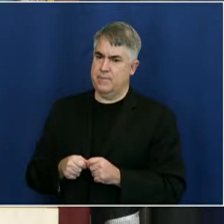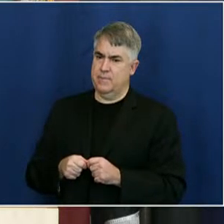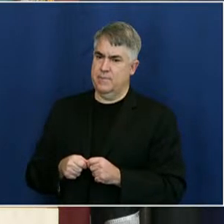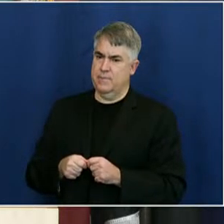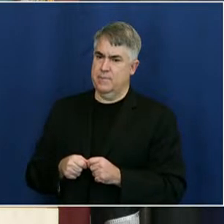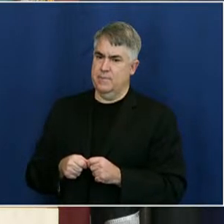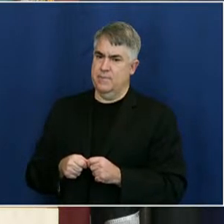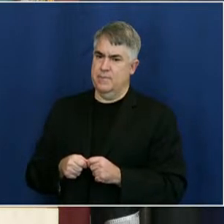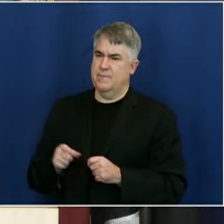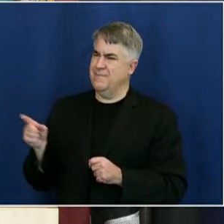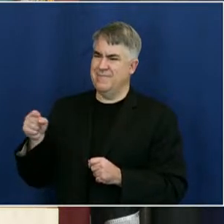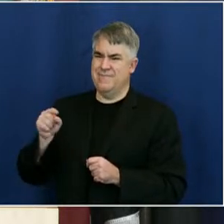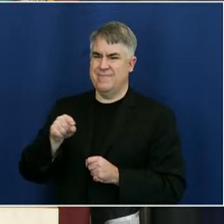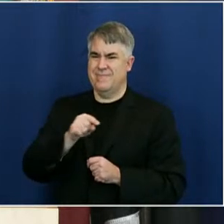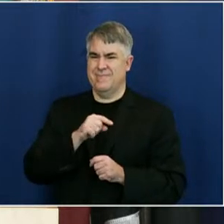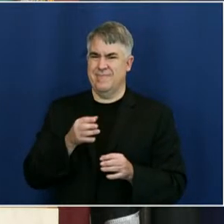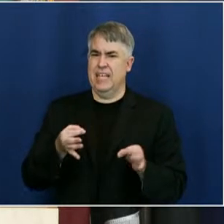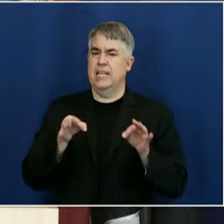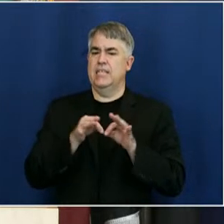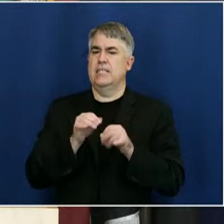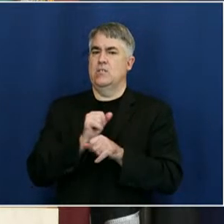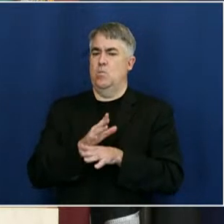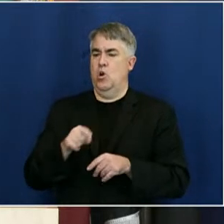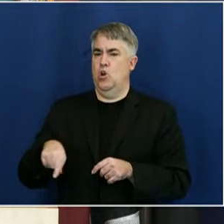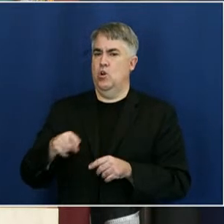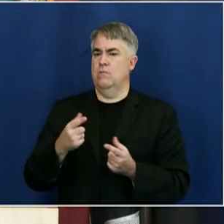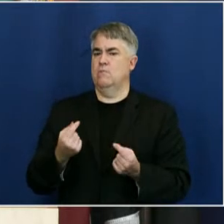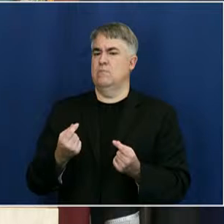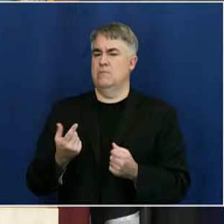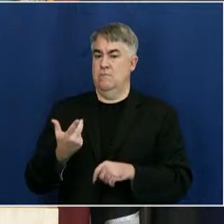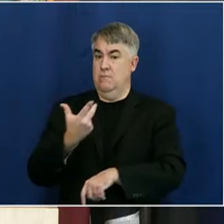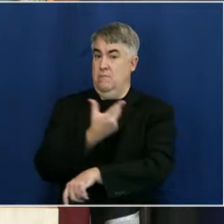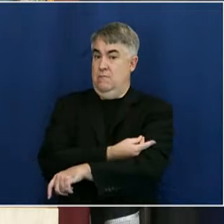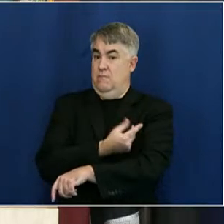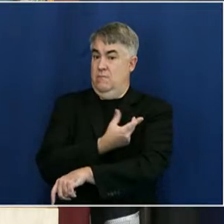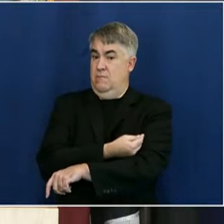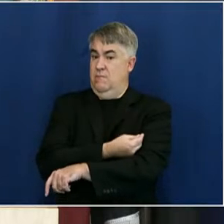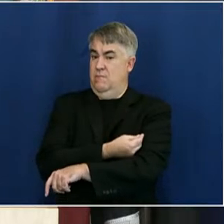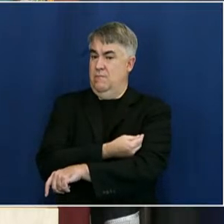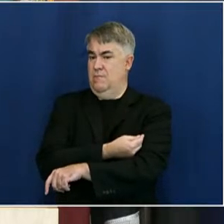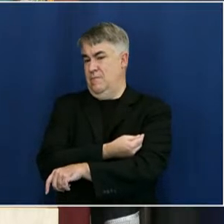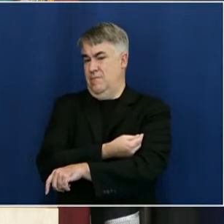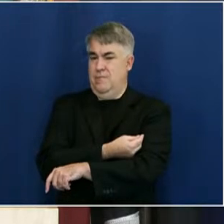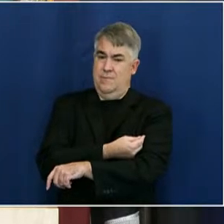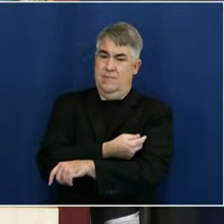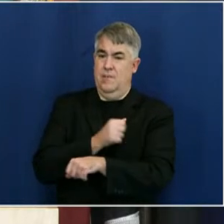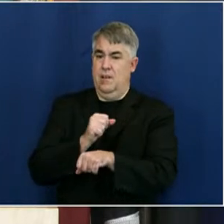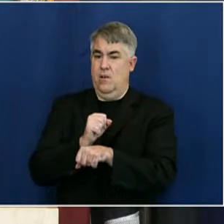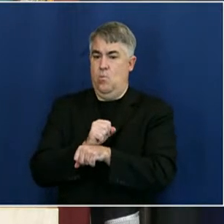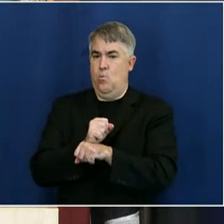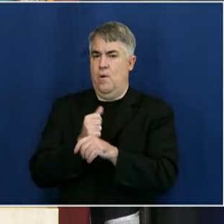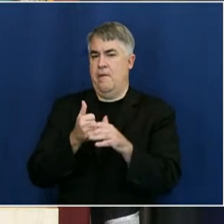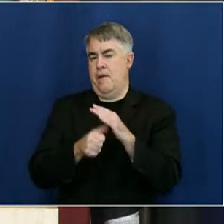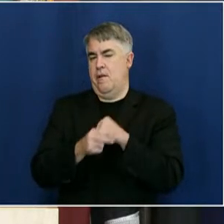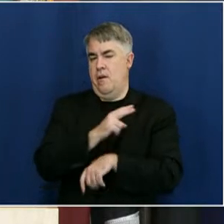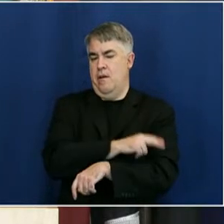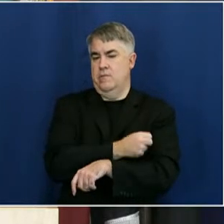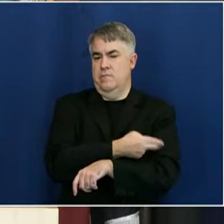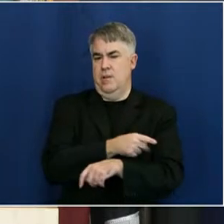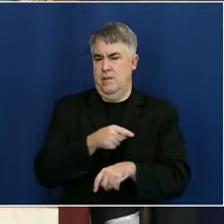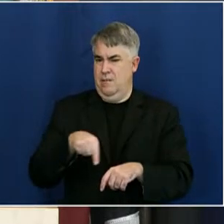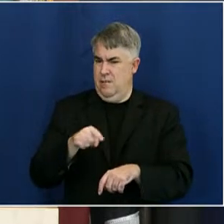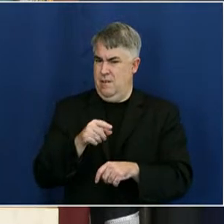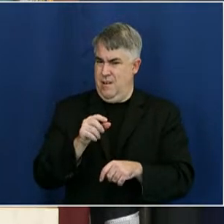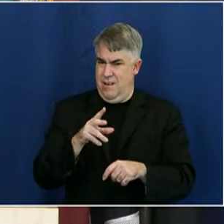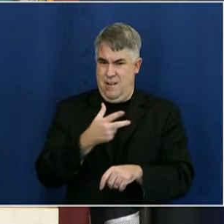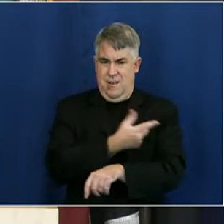other essential services getting vaccinated ahead of others. What is the county doing to keep the vaccination sequence fair?